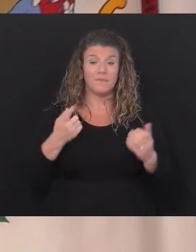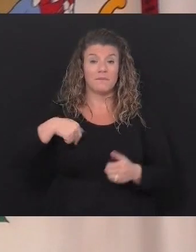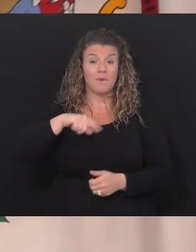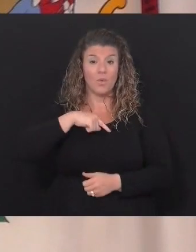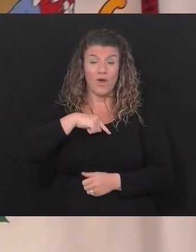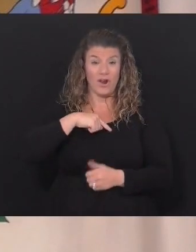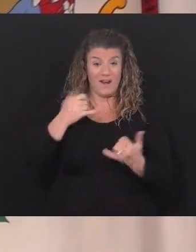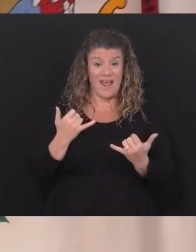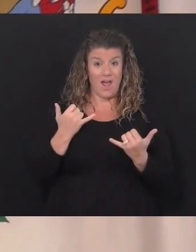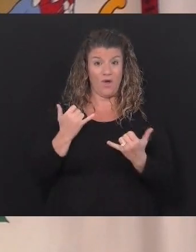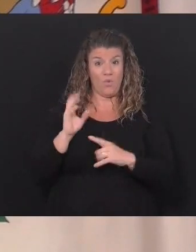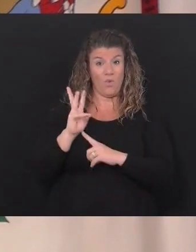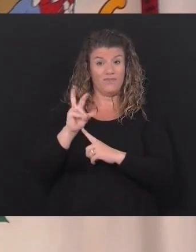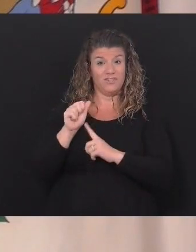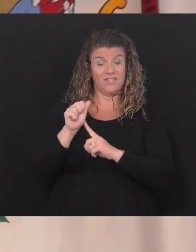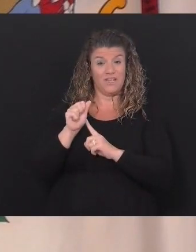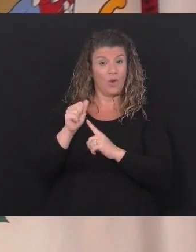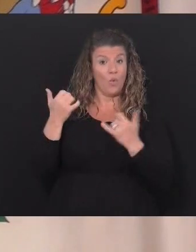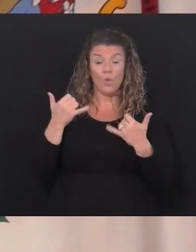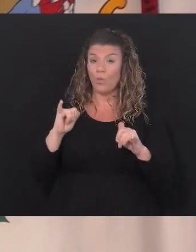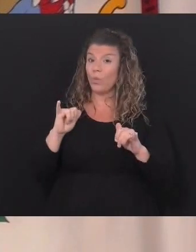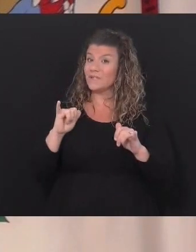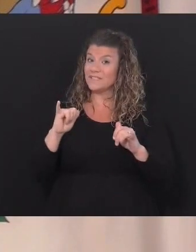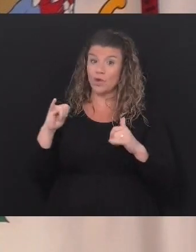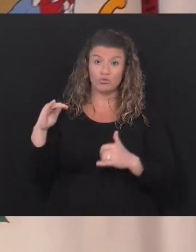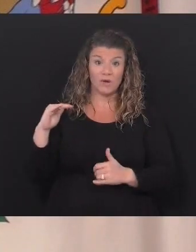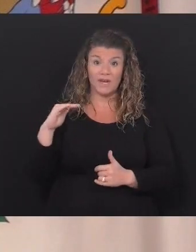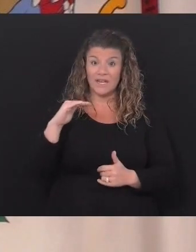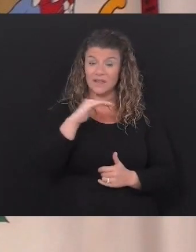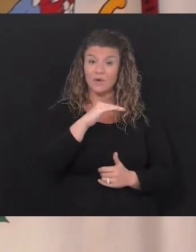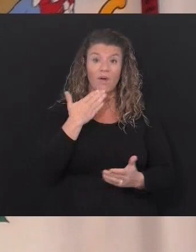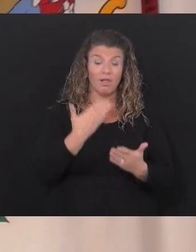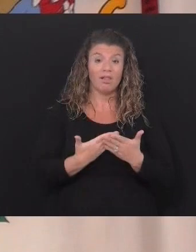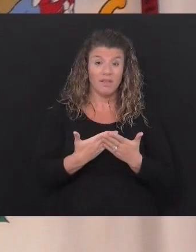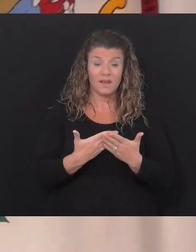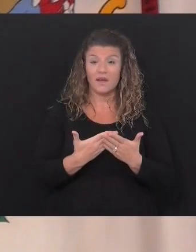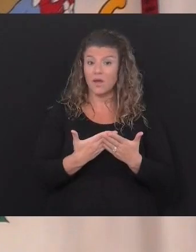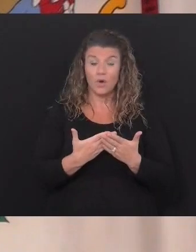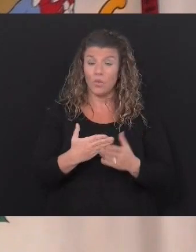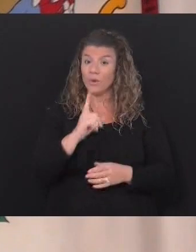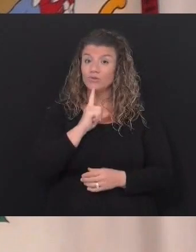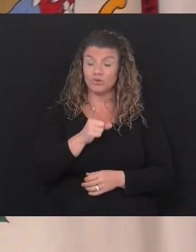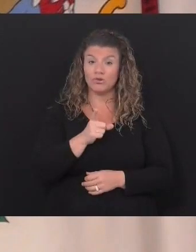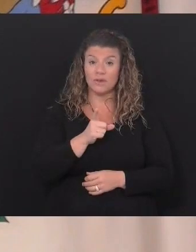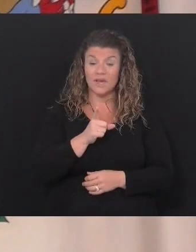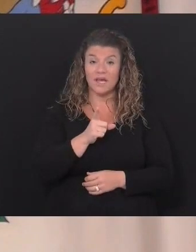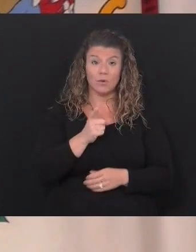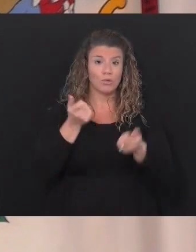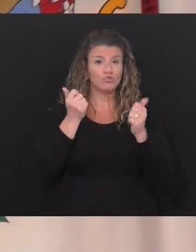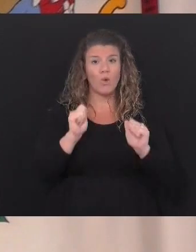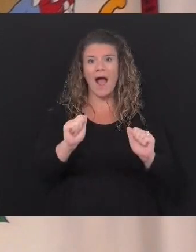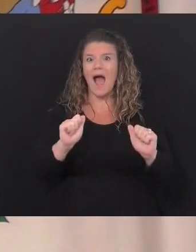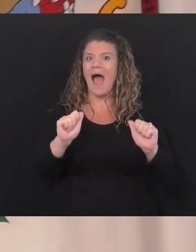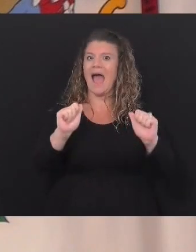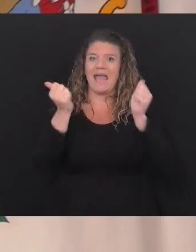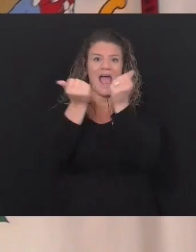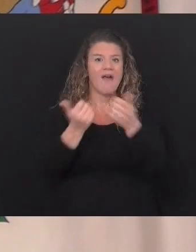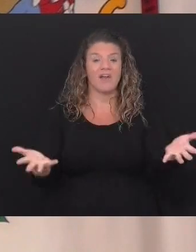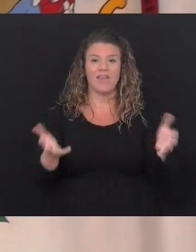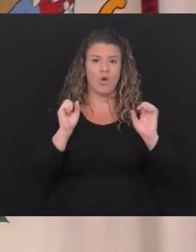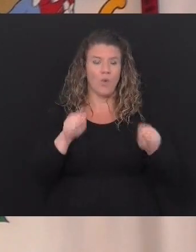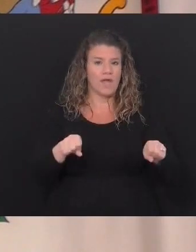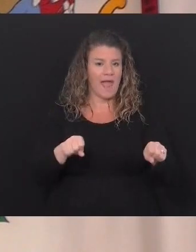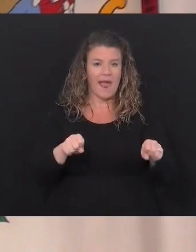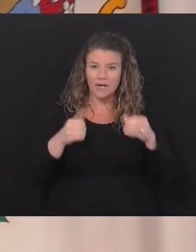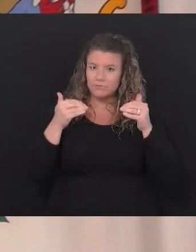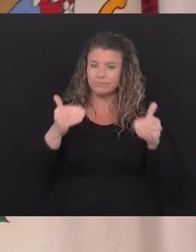as West Virginia, we're trending very, very well, and we're surely trying with all in us to do